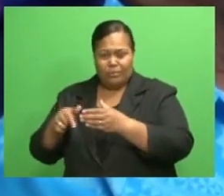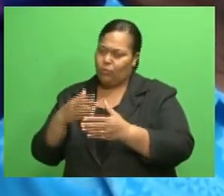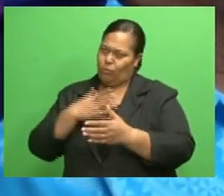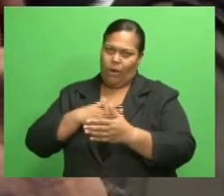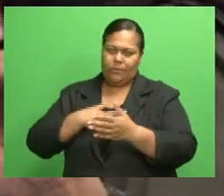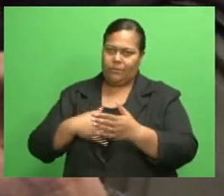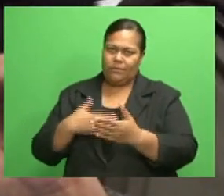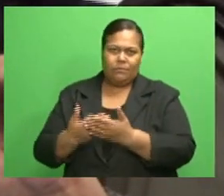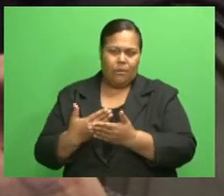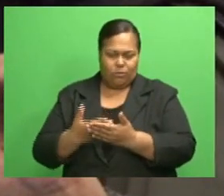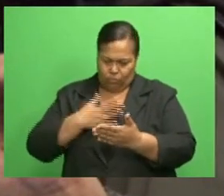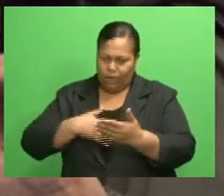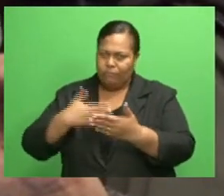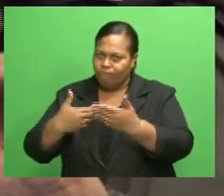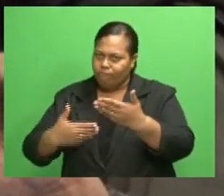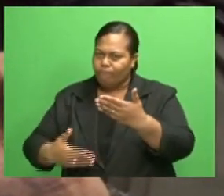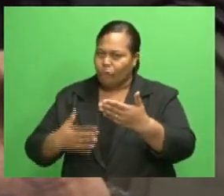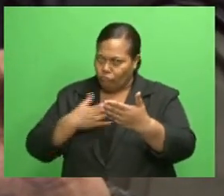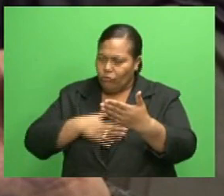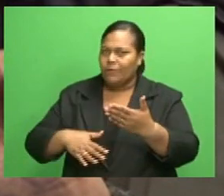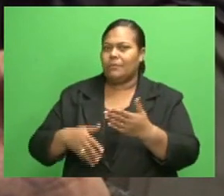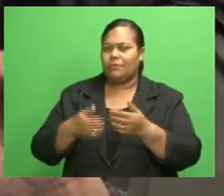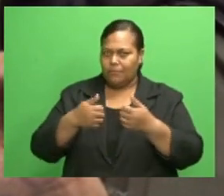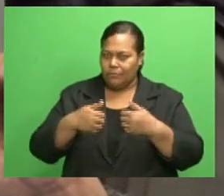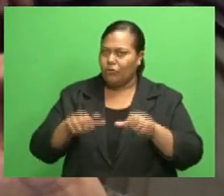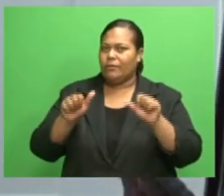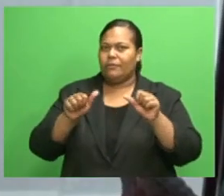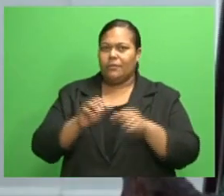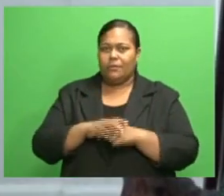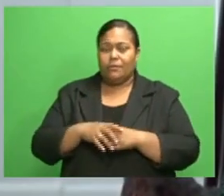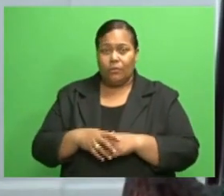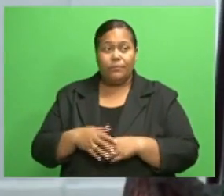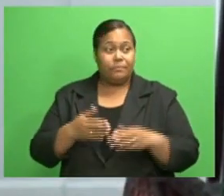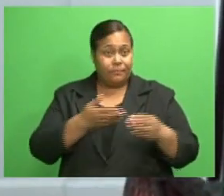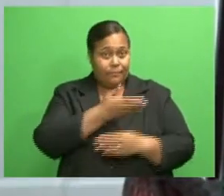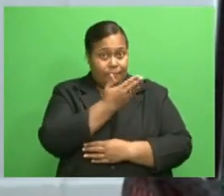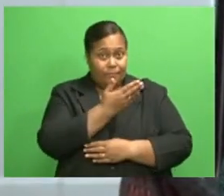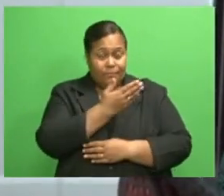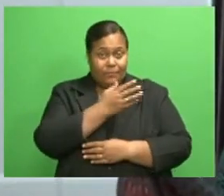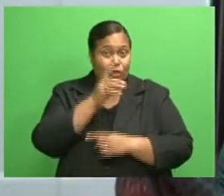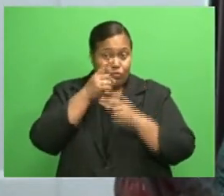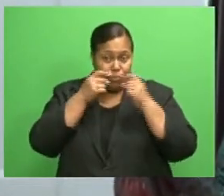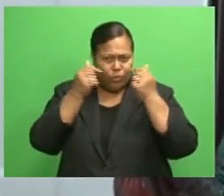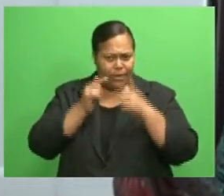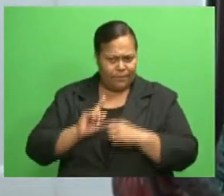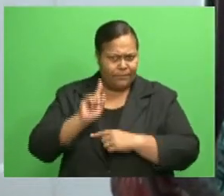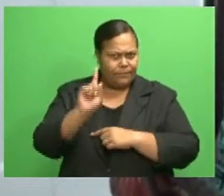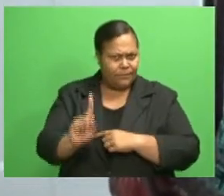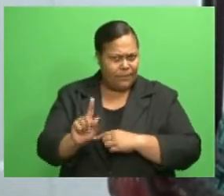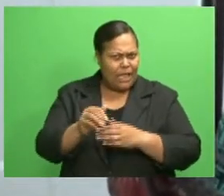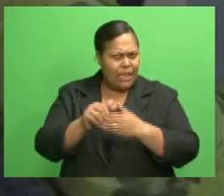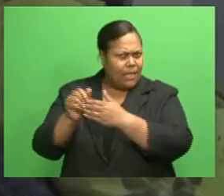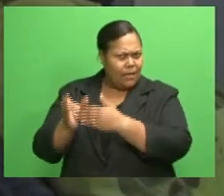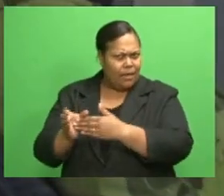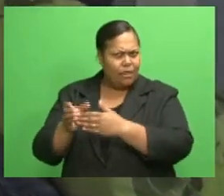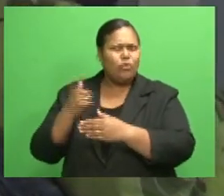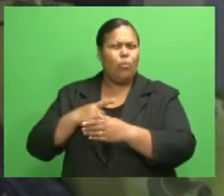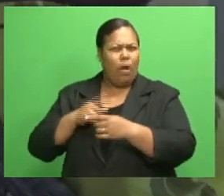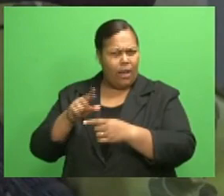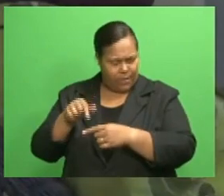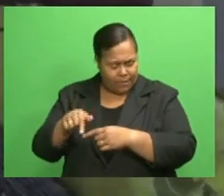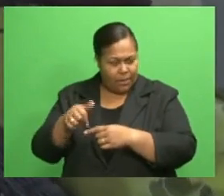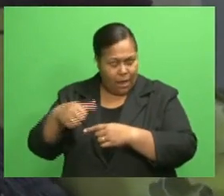met. I am there as the leader of the caucus. Why am I allowed in if